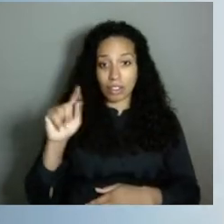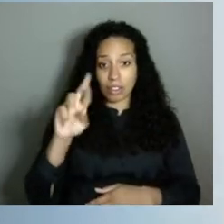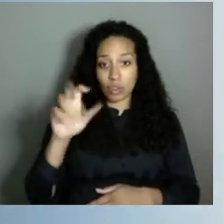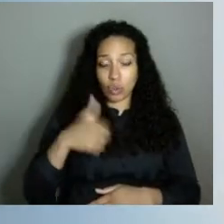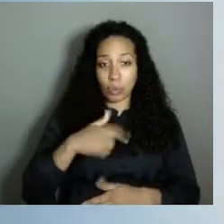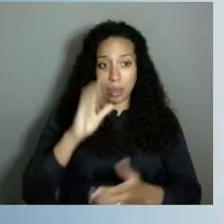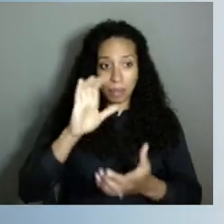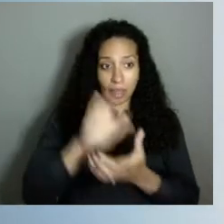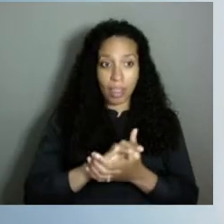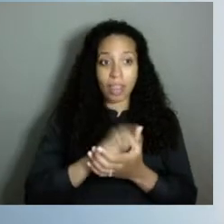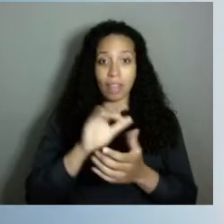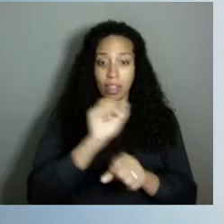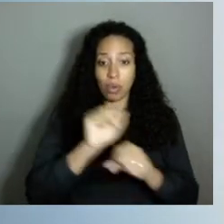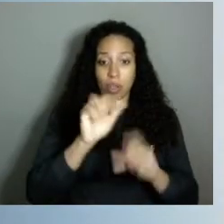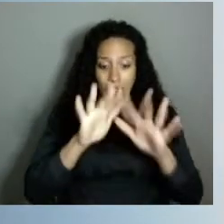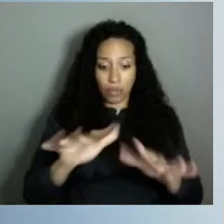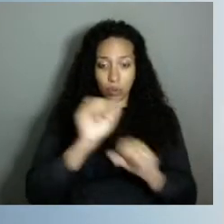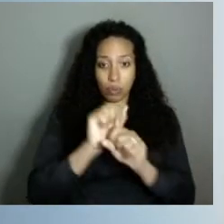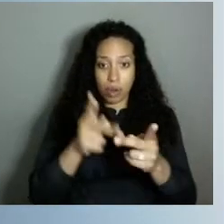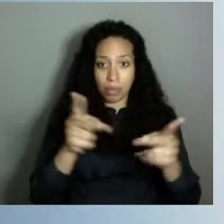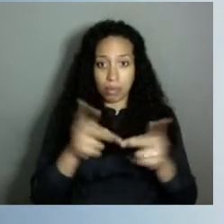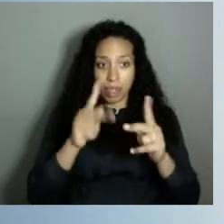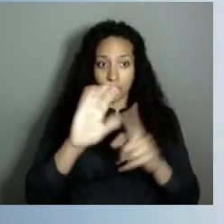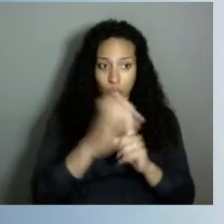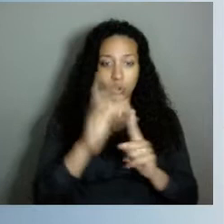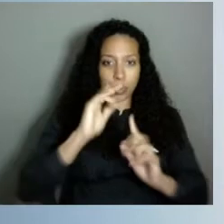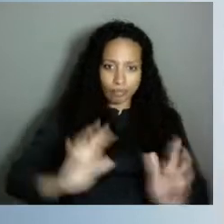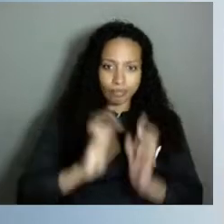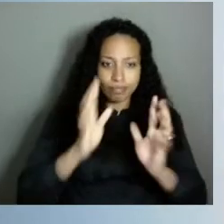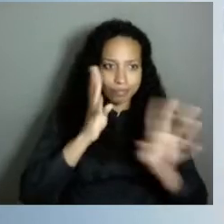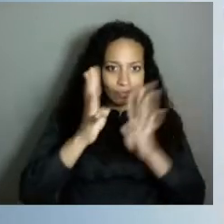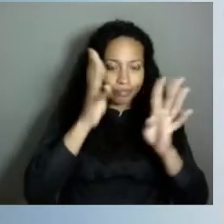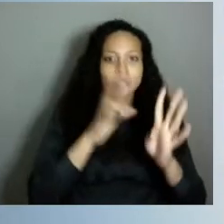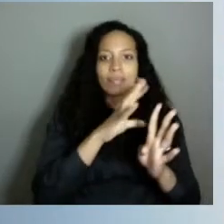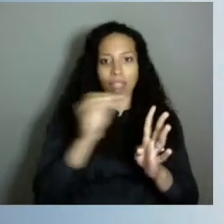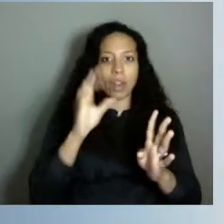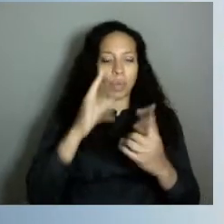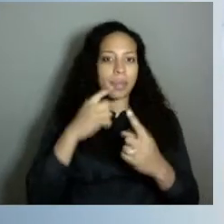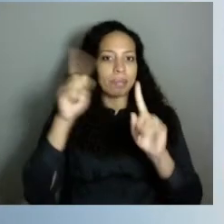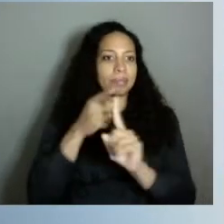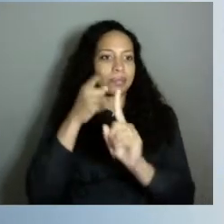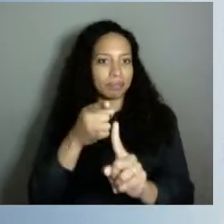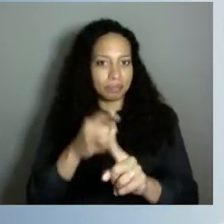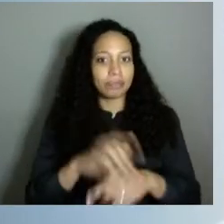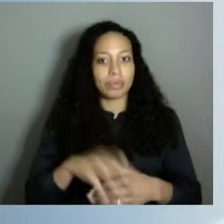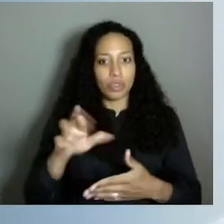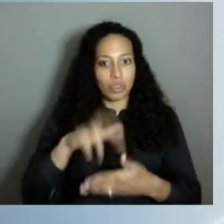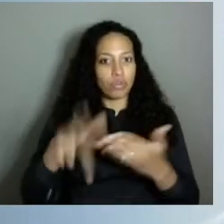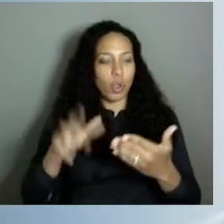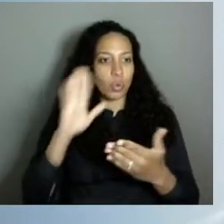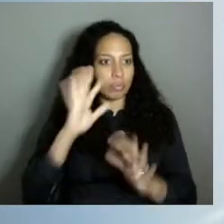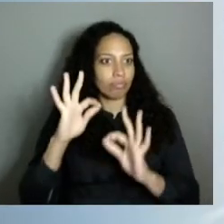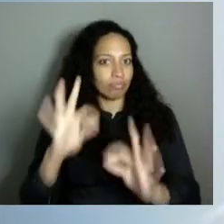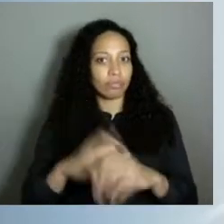workplace culture accelerates innovation and drives economic growth, and the research bears that out. In the most equal and